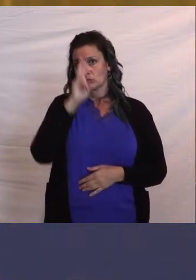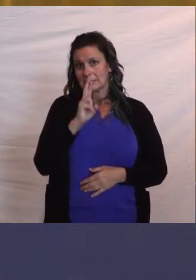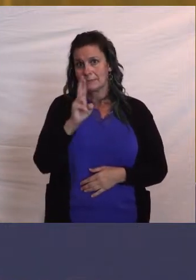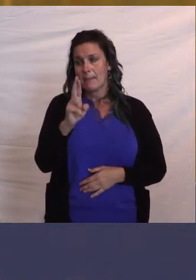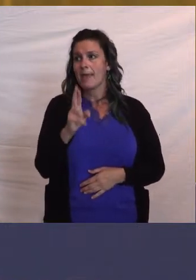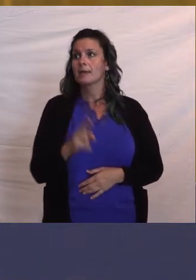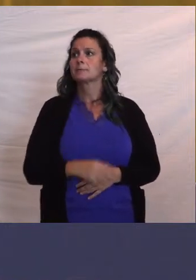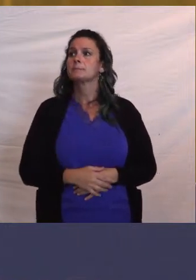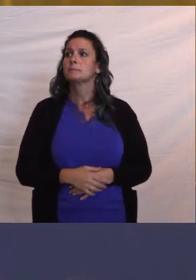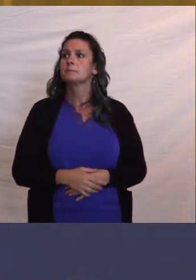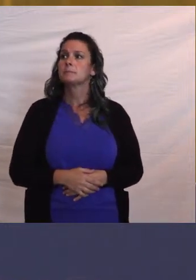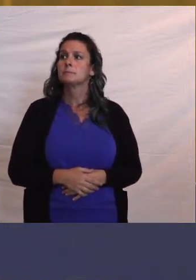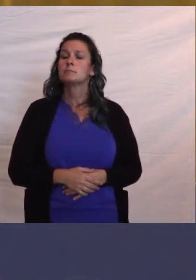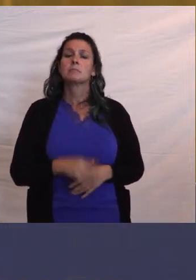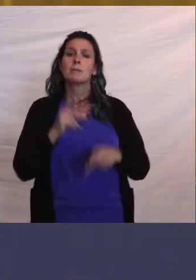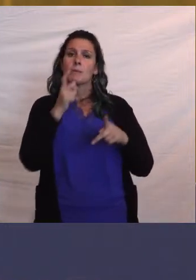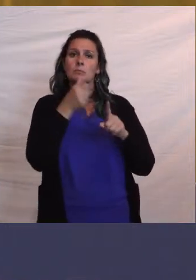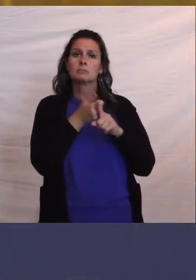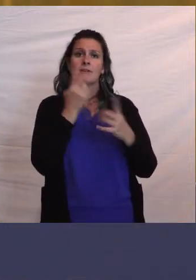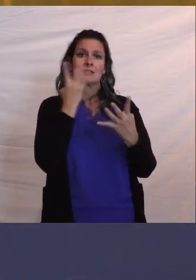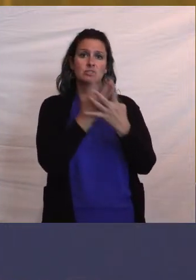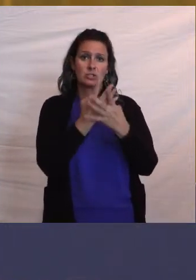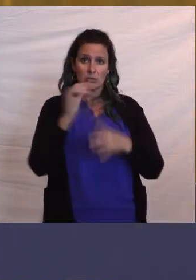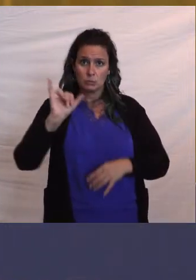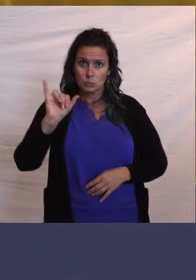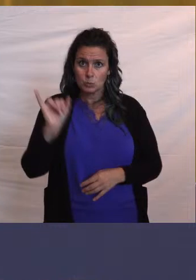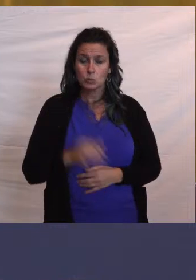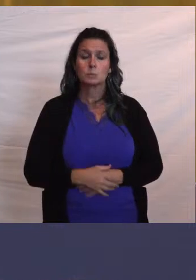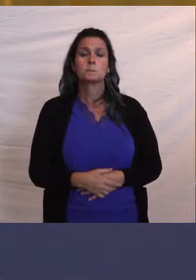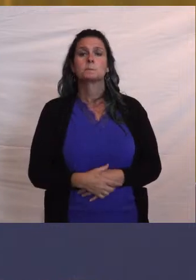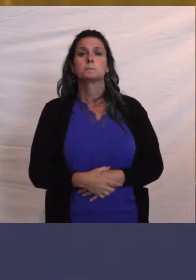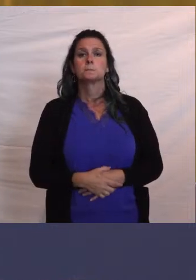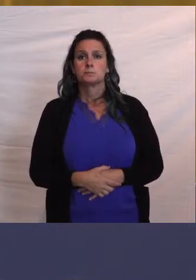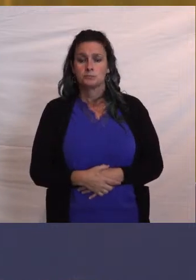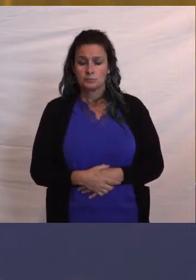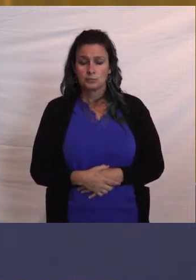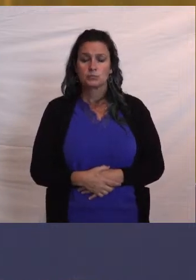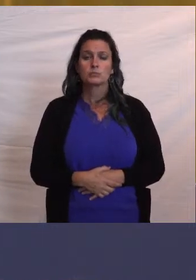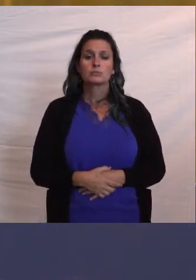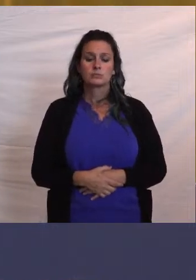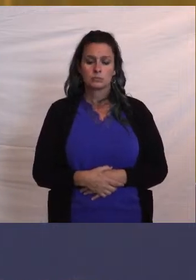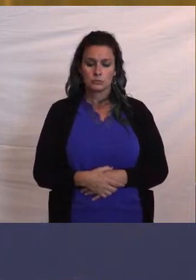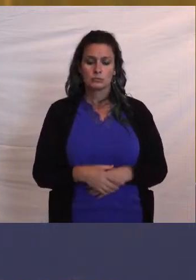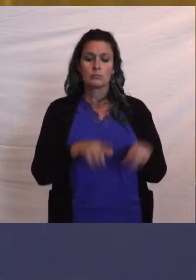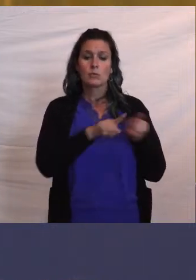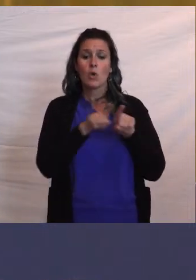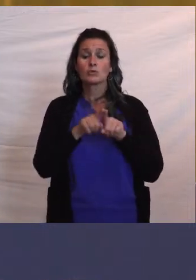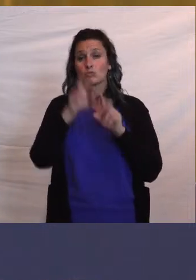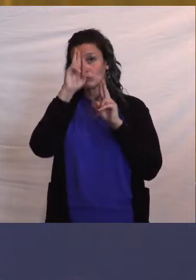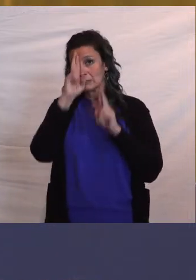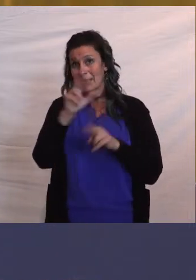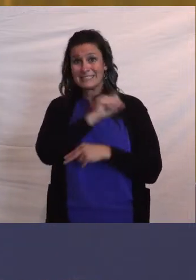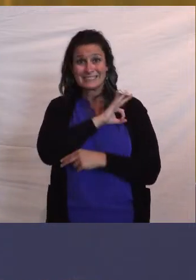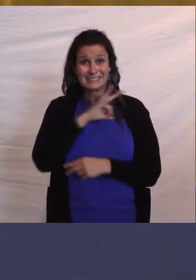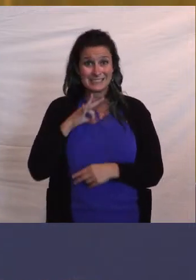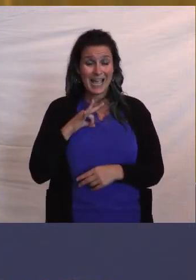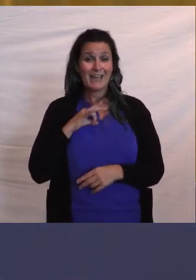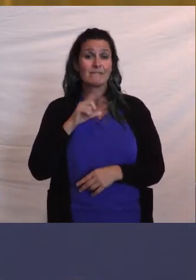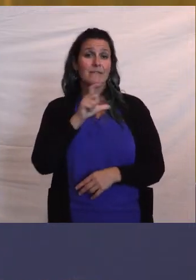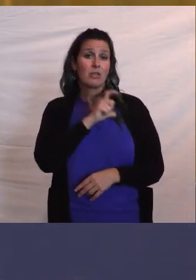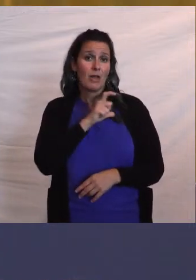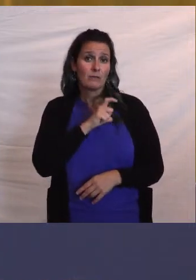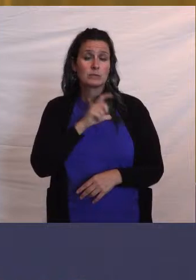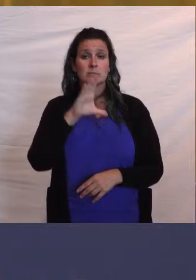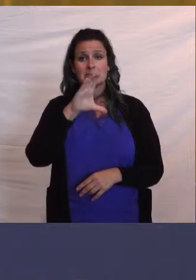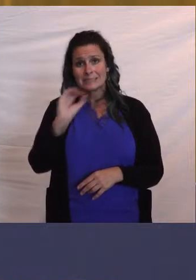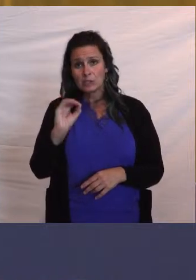are incarcerated in those facilities, as well as to the staff and members of law enforcement and